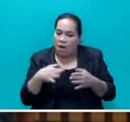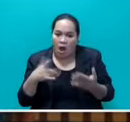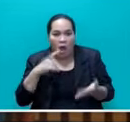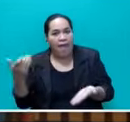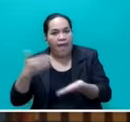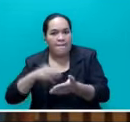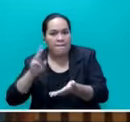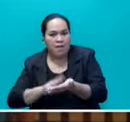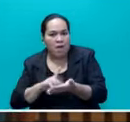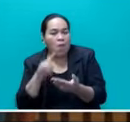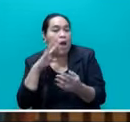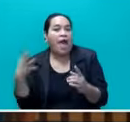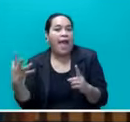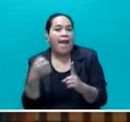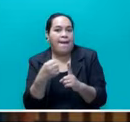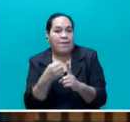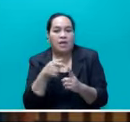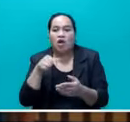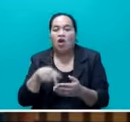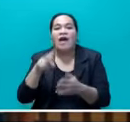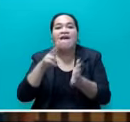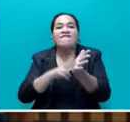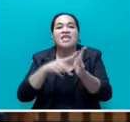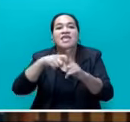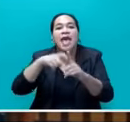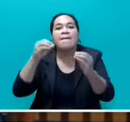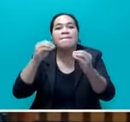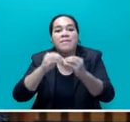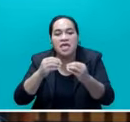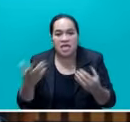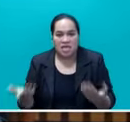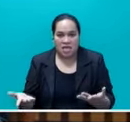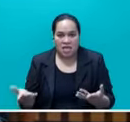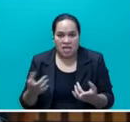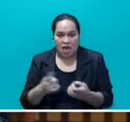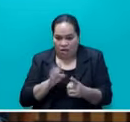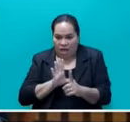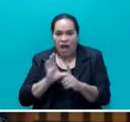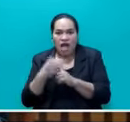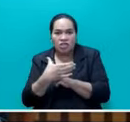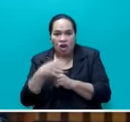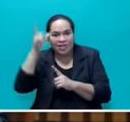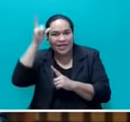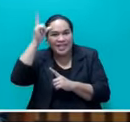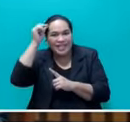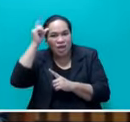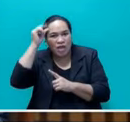the impact of this to the VKB? What will be the impact of this to the culture of the Turkey?